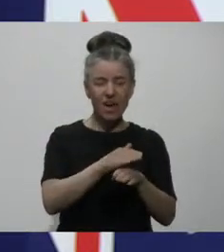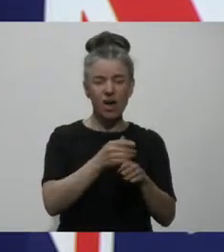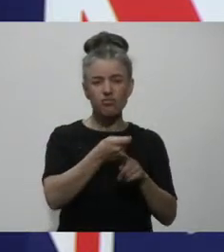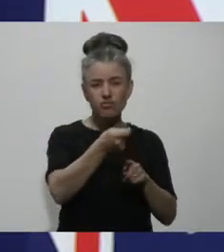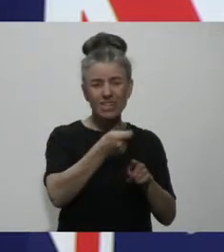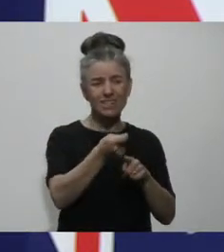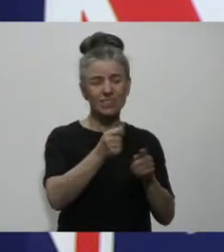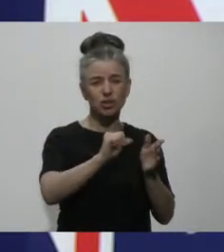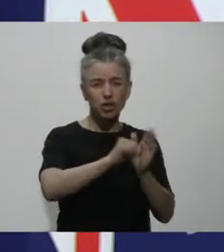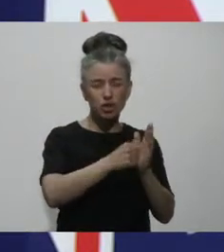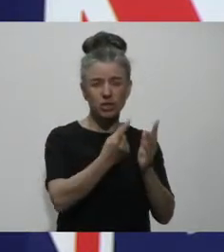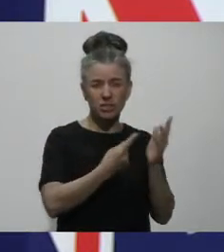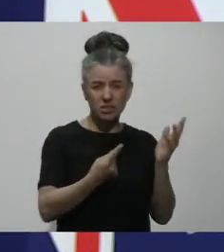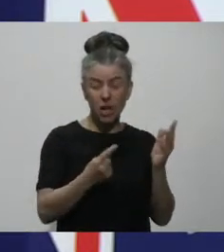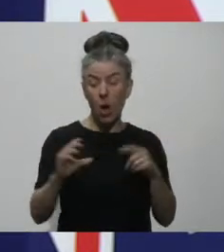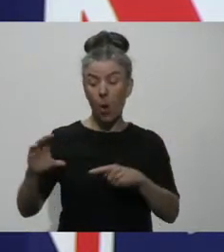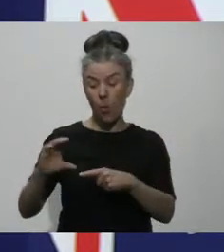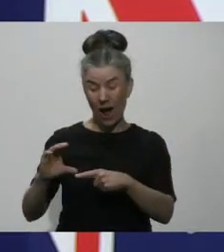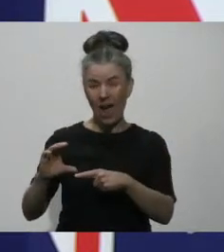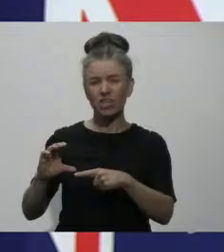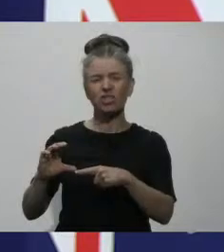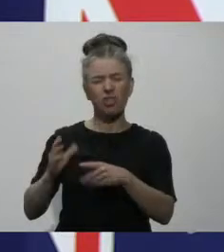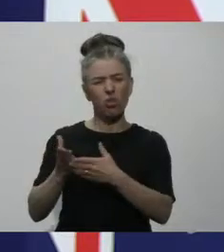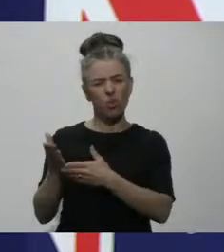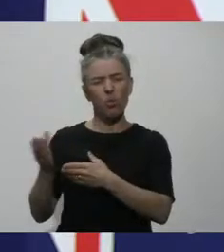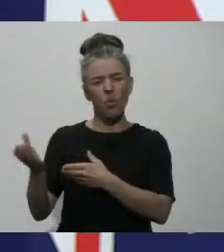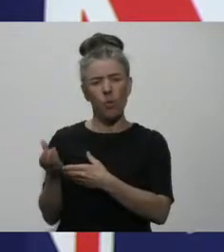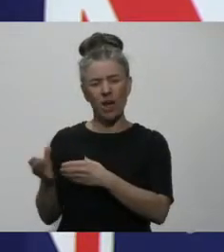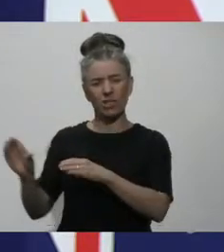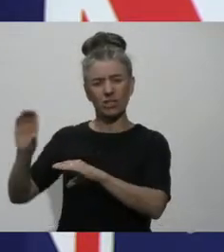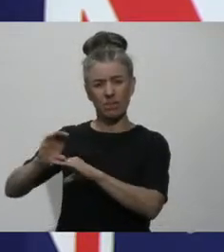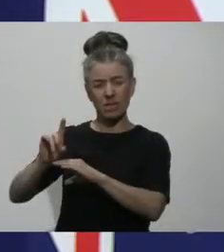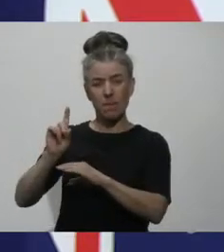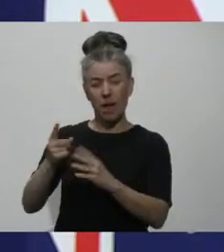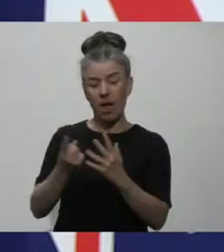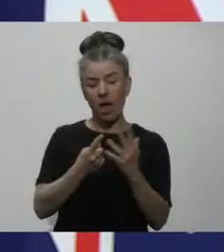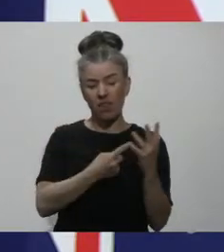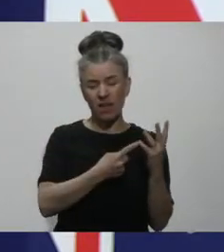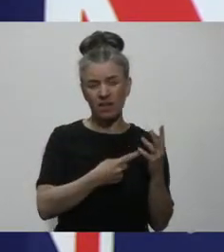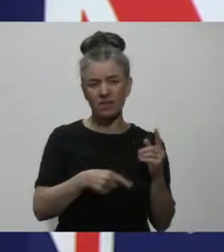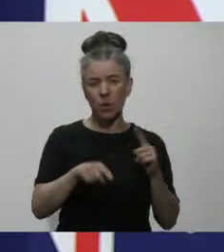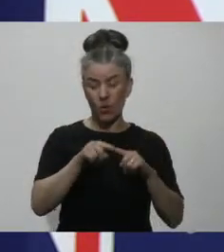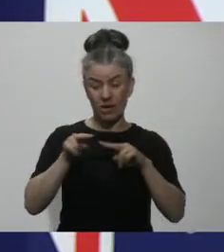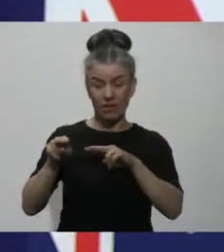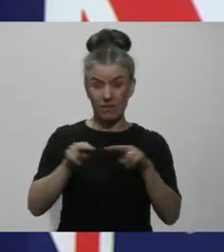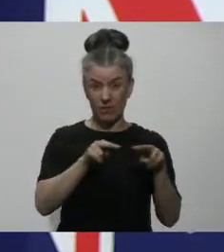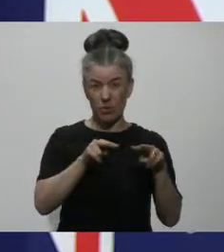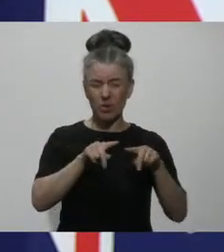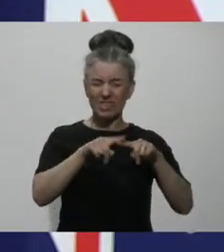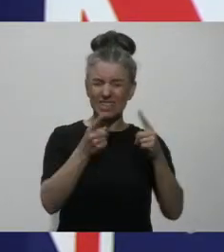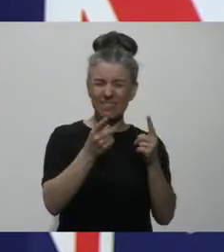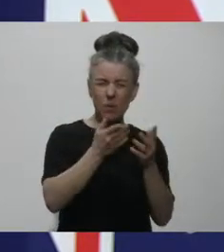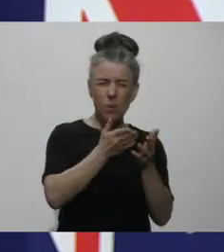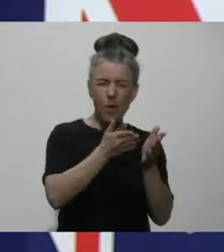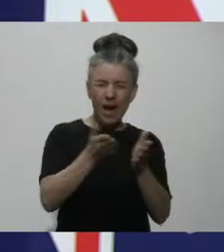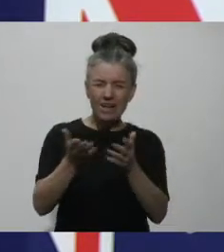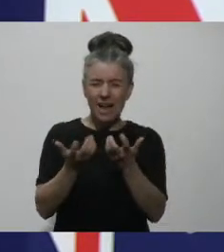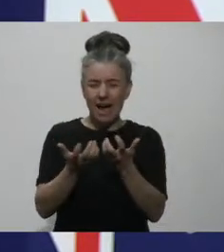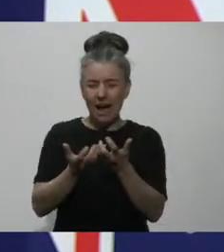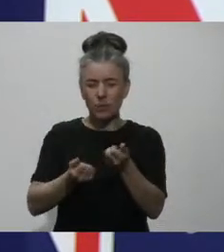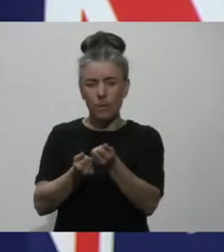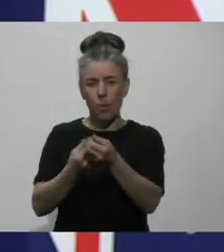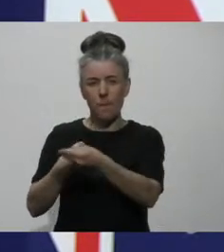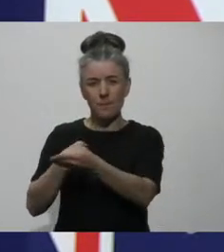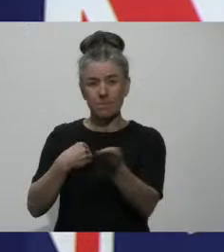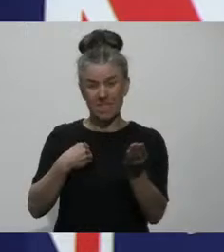rent and insurance and so on. So we're taking another look at that scheme and all of the support schemes to see whether or not they can be tweaked. The decision that